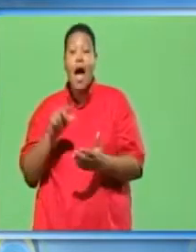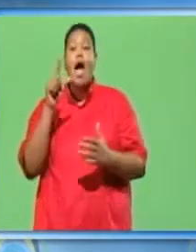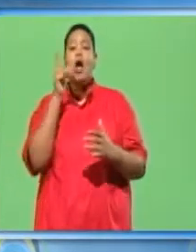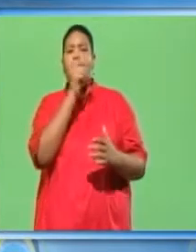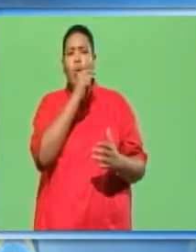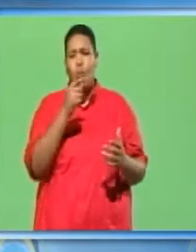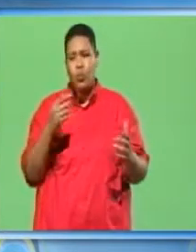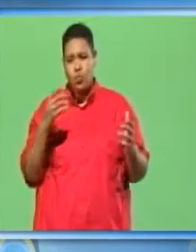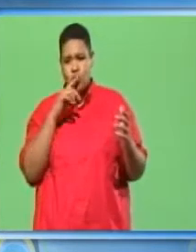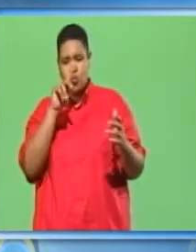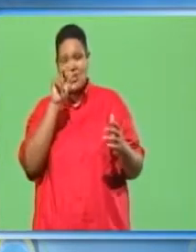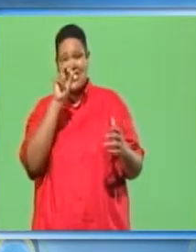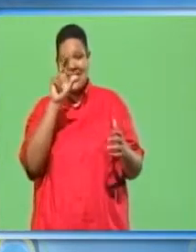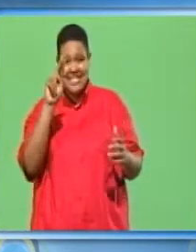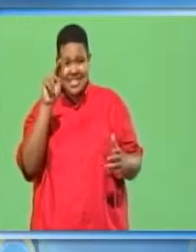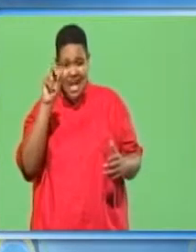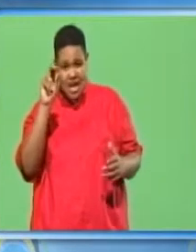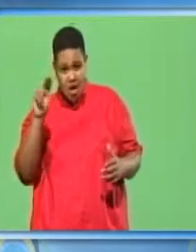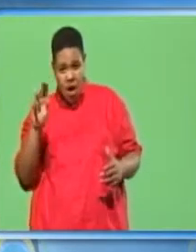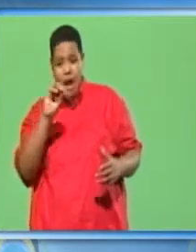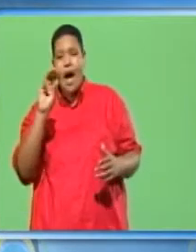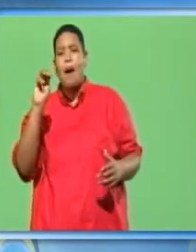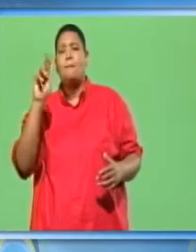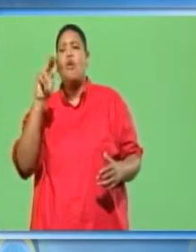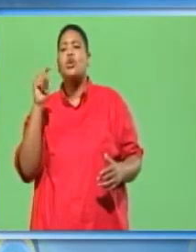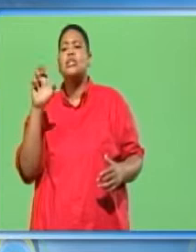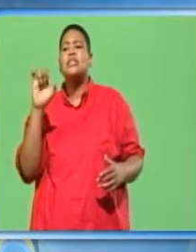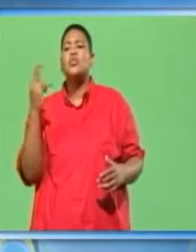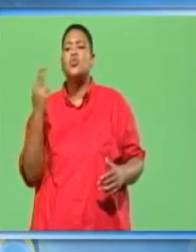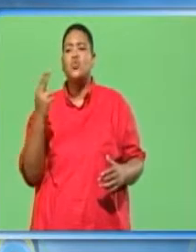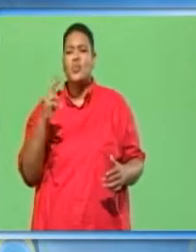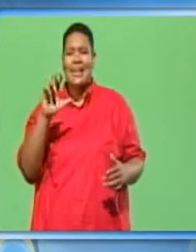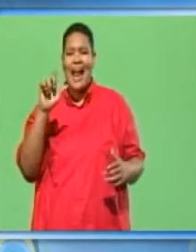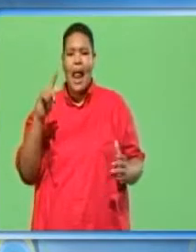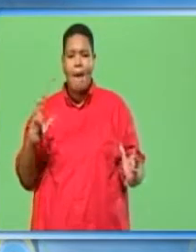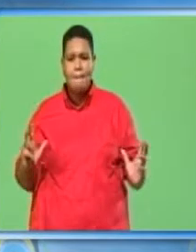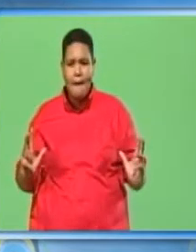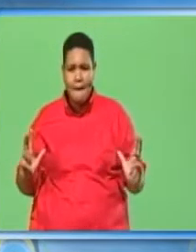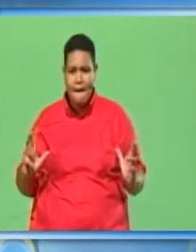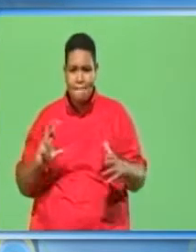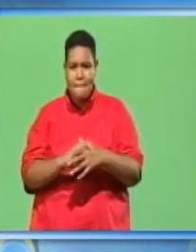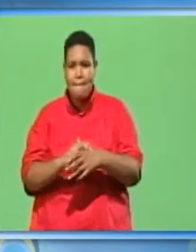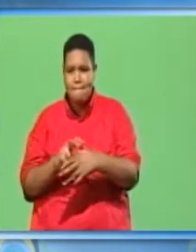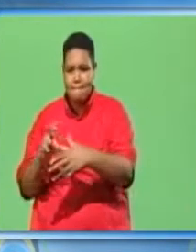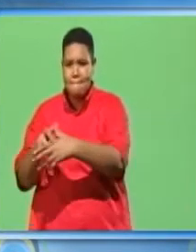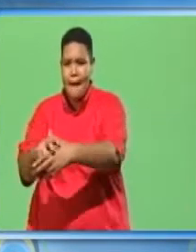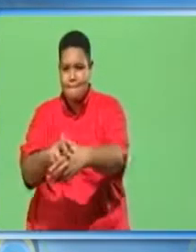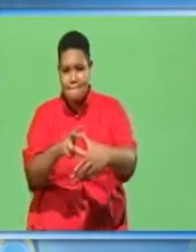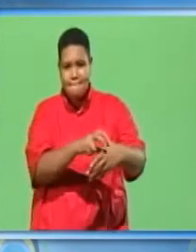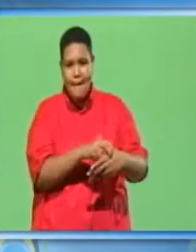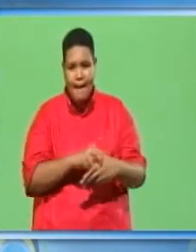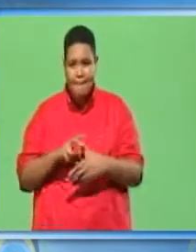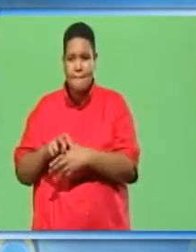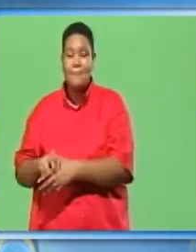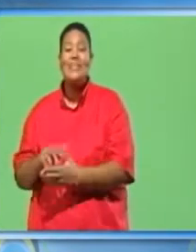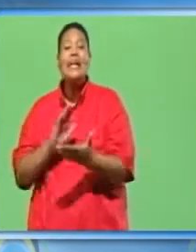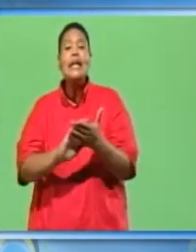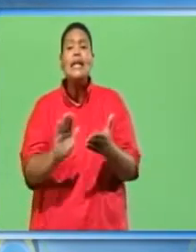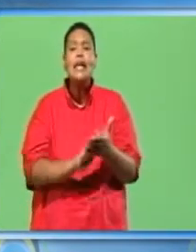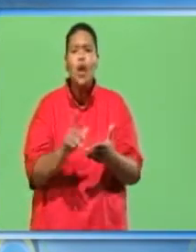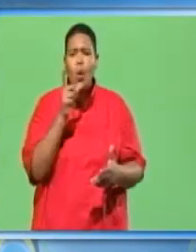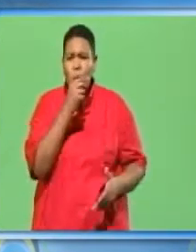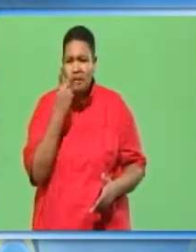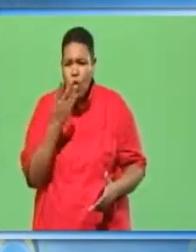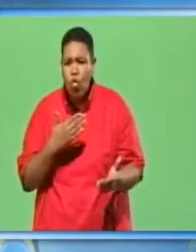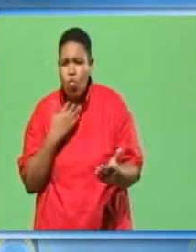tenons and the mortises, and using 2 sash clamps, clamp the frame together. Clean up any excess glue that is